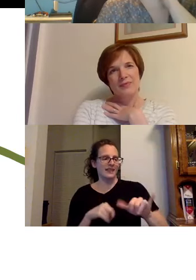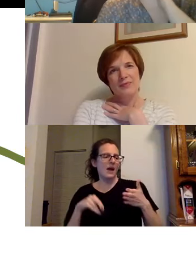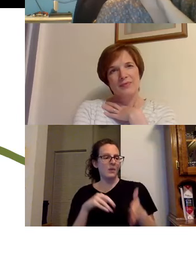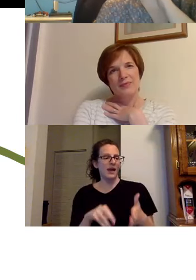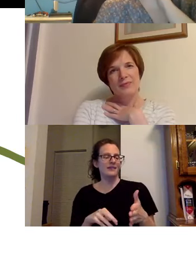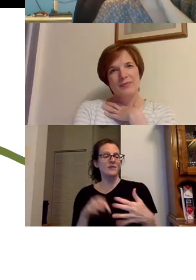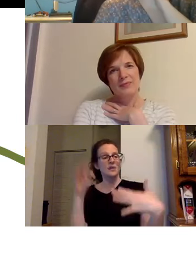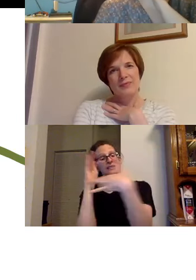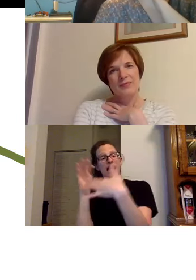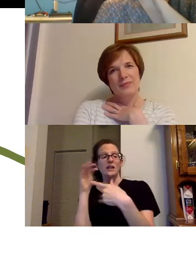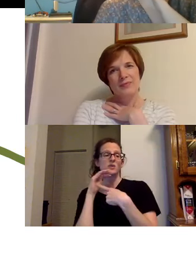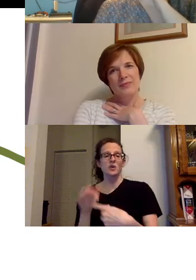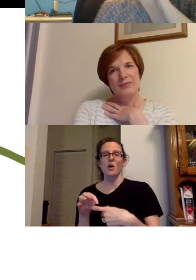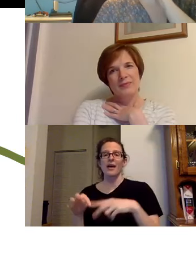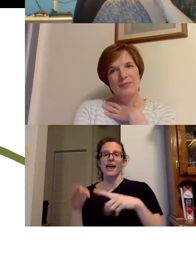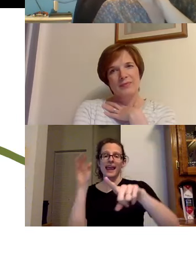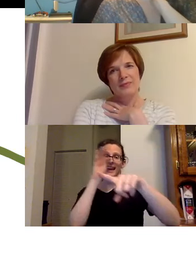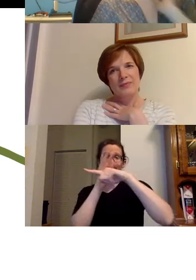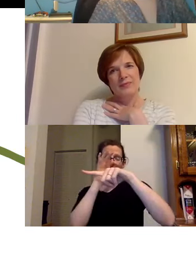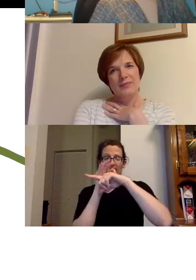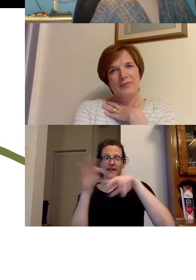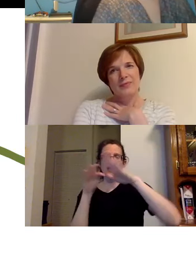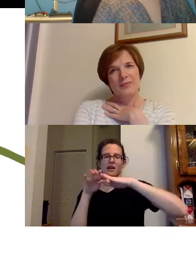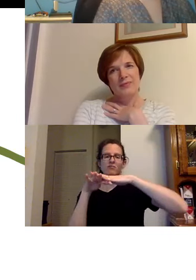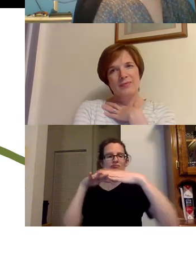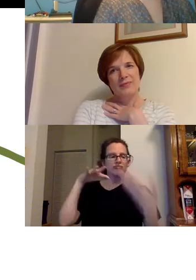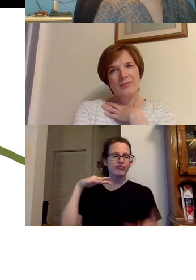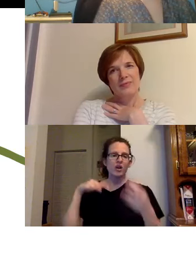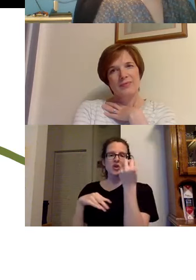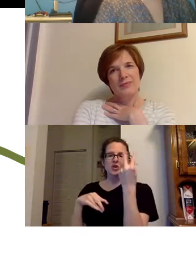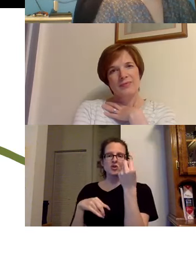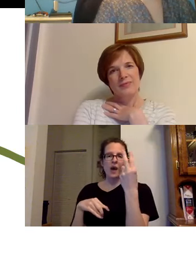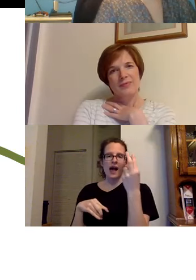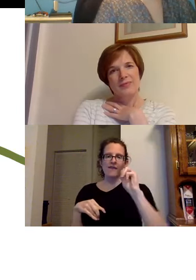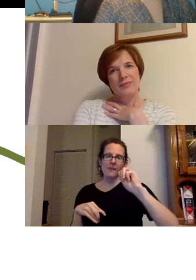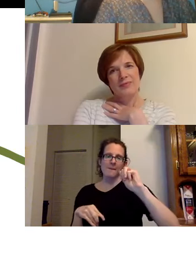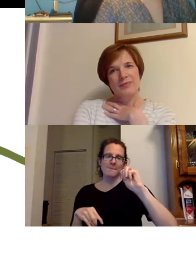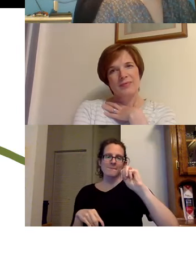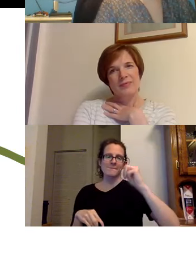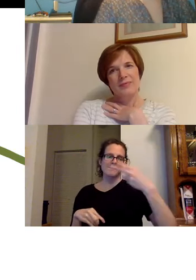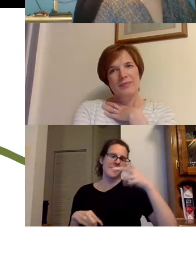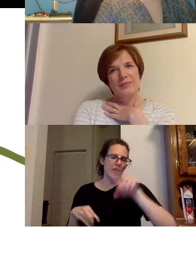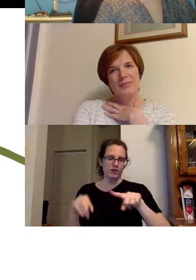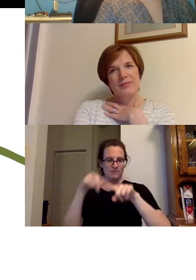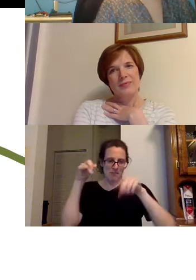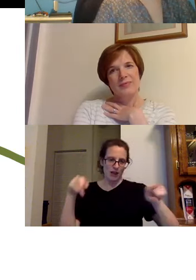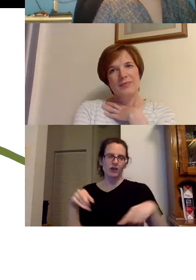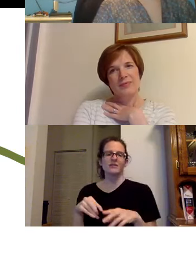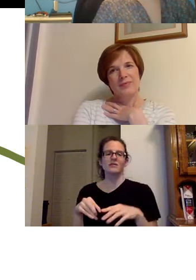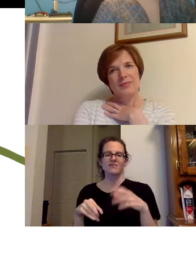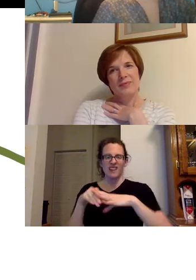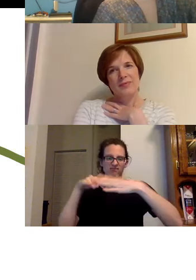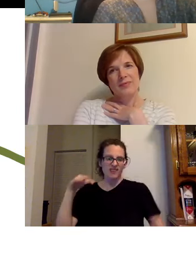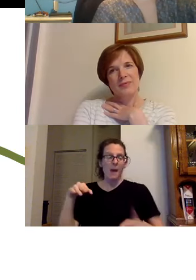thoughts can lower our frequency 12 megahertz. That's the unit of measure for measuring frequencies.